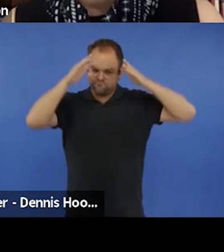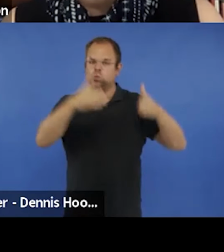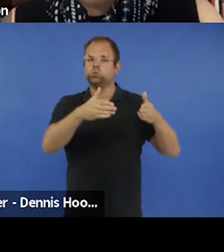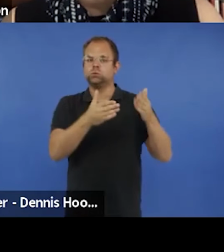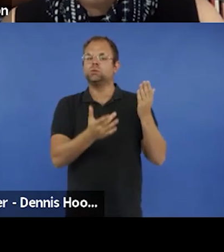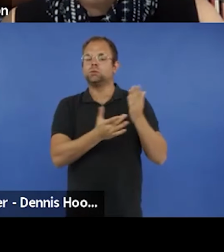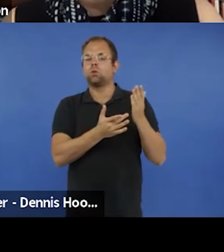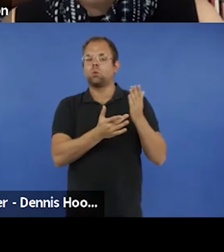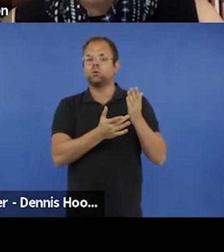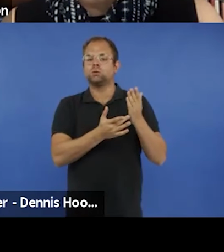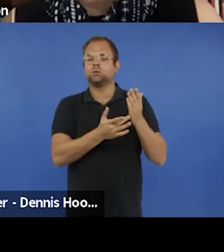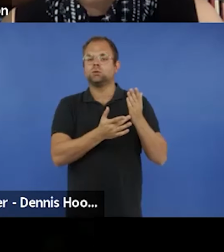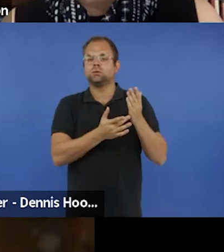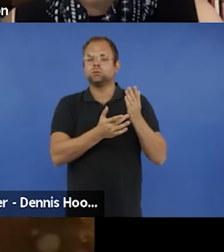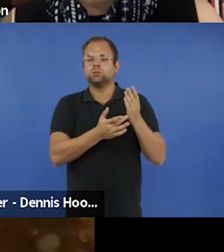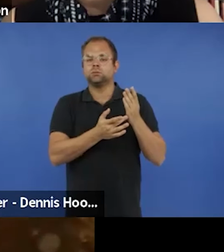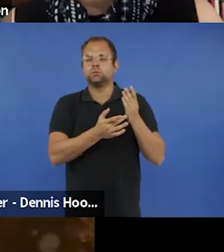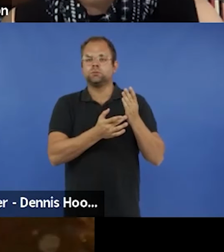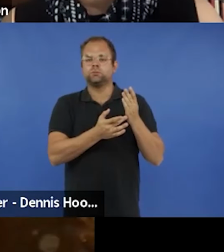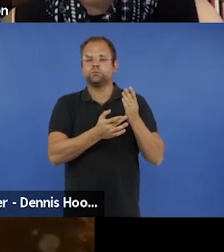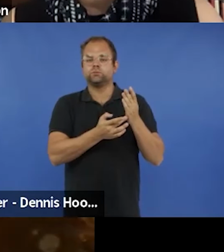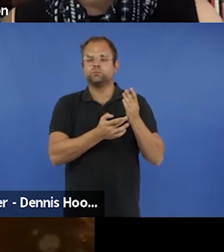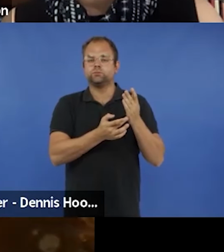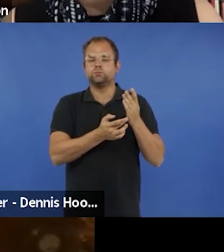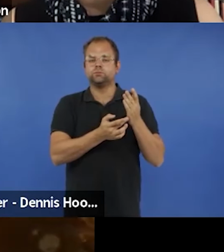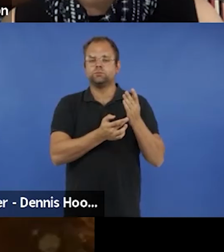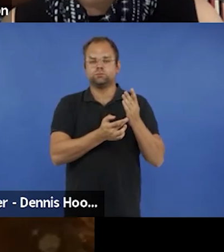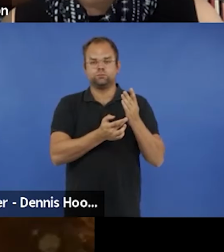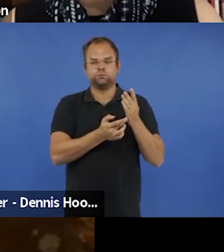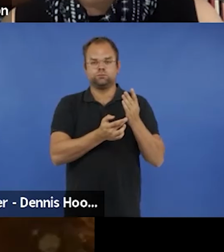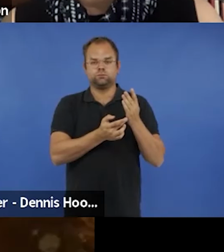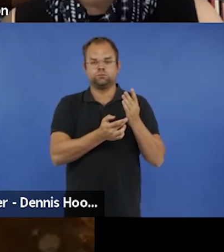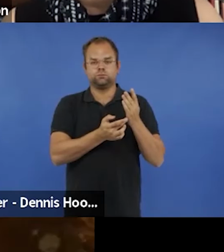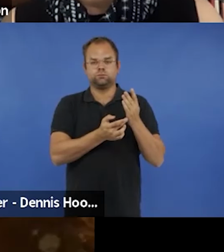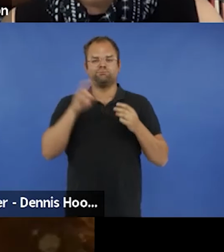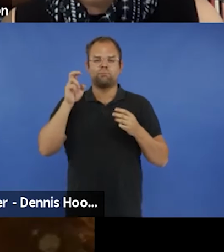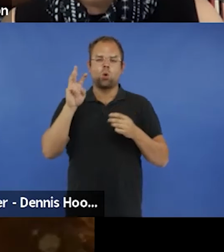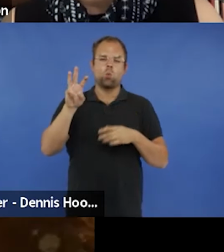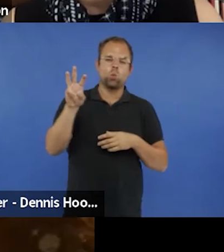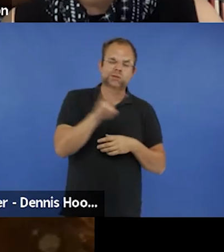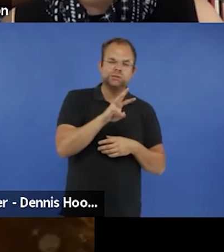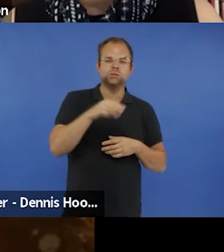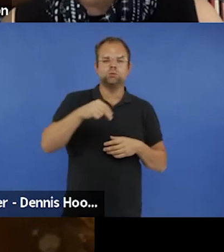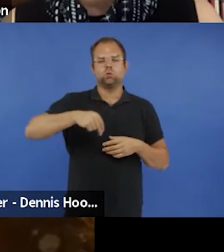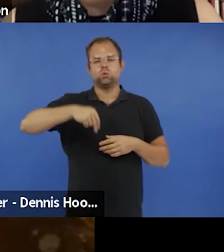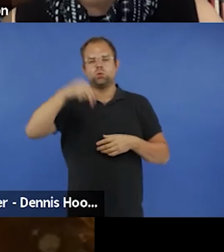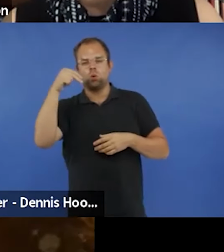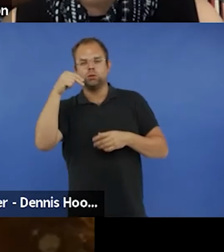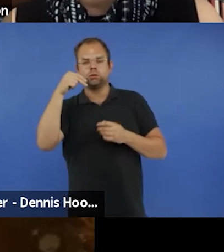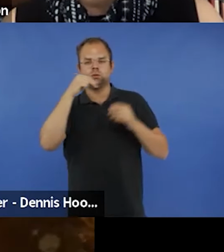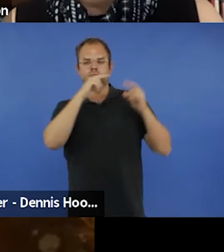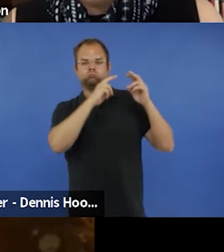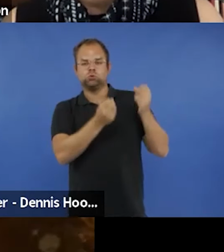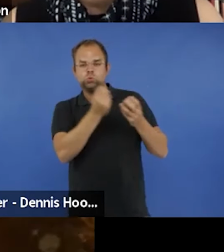and training and facilities being shared in low, middle income contexts, which don't